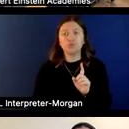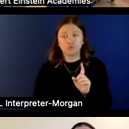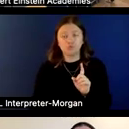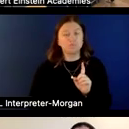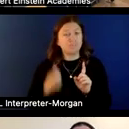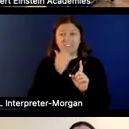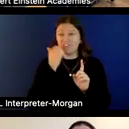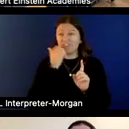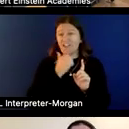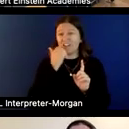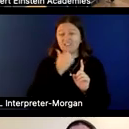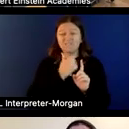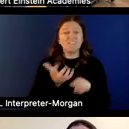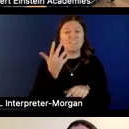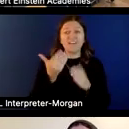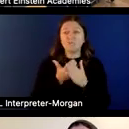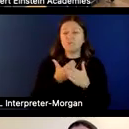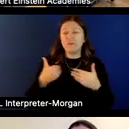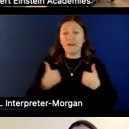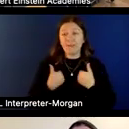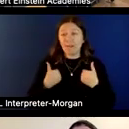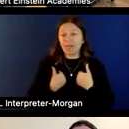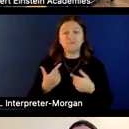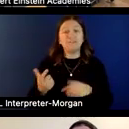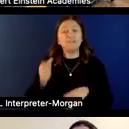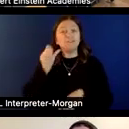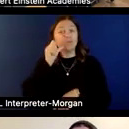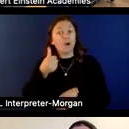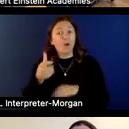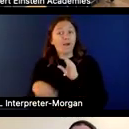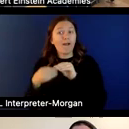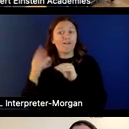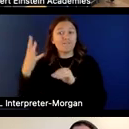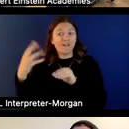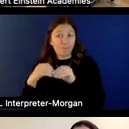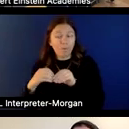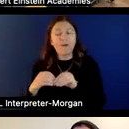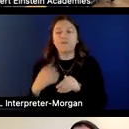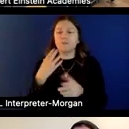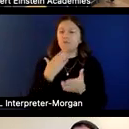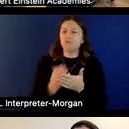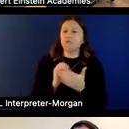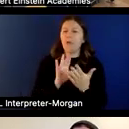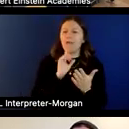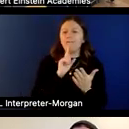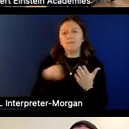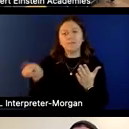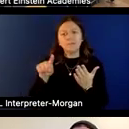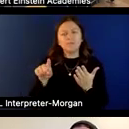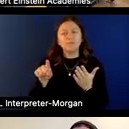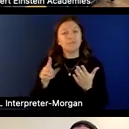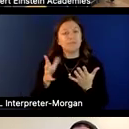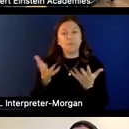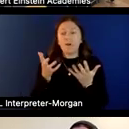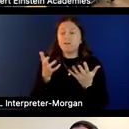5 new animals, tomorrow 5 more. Like this is just a good way for you to, if you just want to go through and see, if